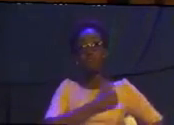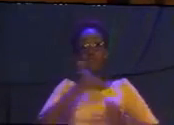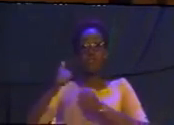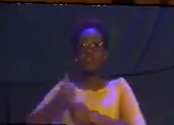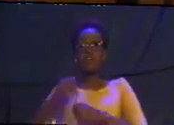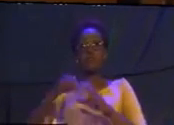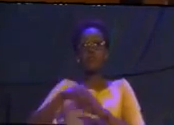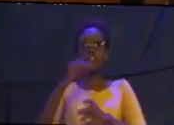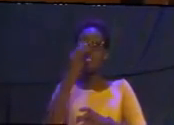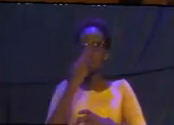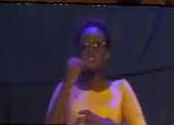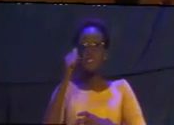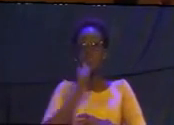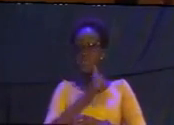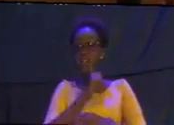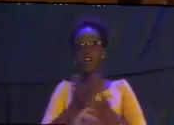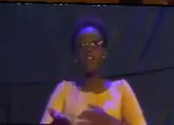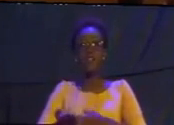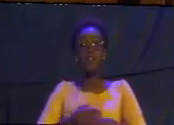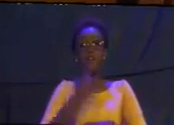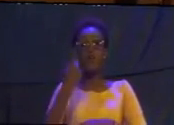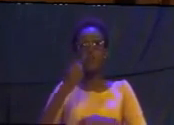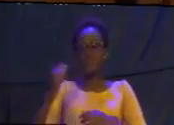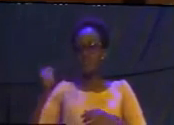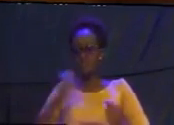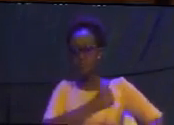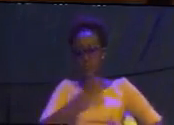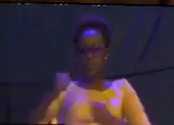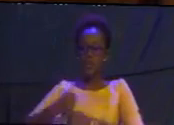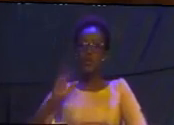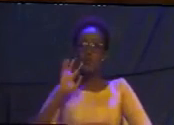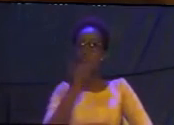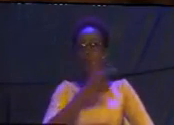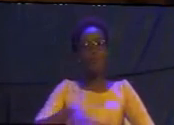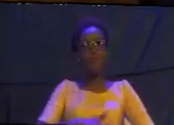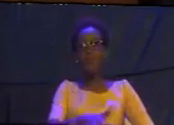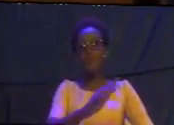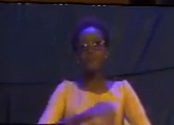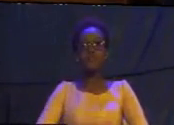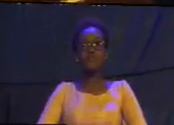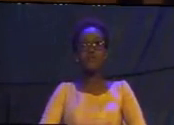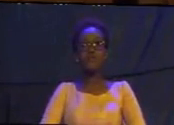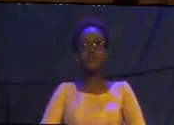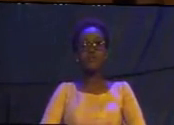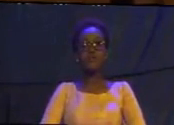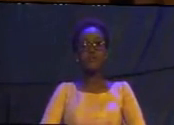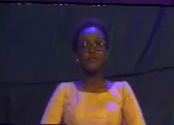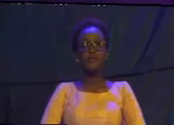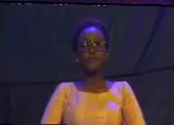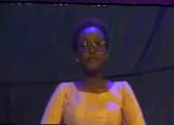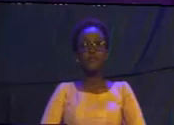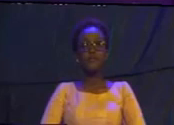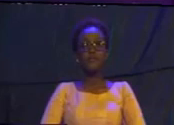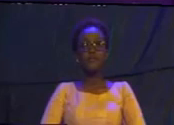no mu marine arwanira mu mazi, no mu mazi. One of his sons is in the Israel Marines.